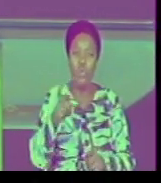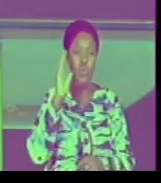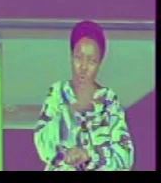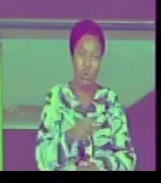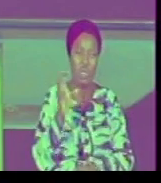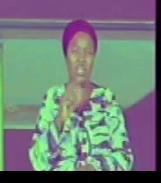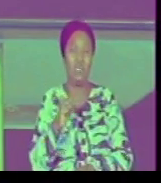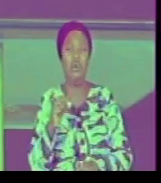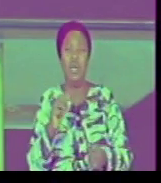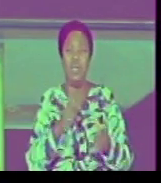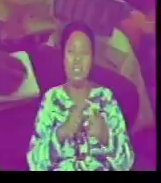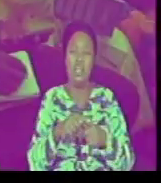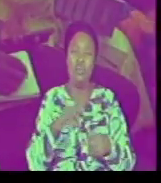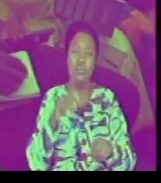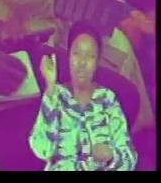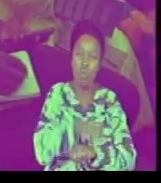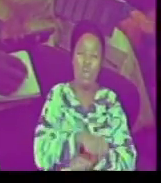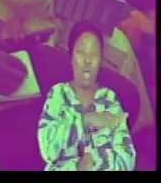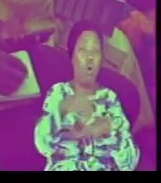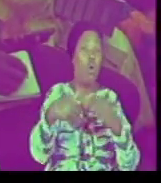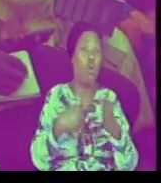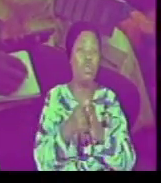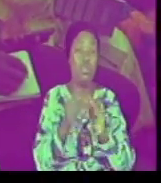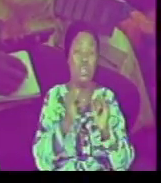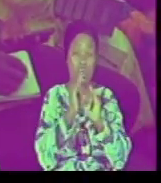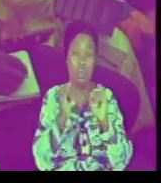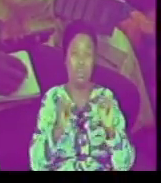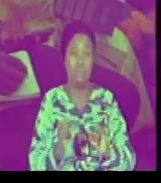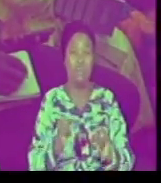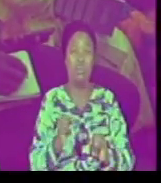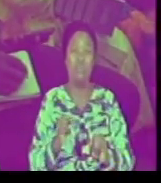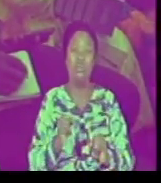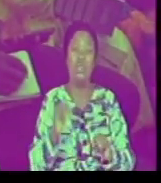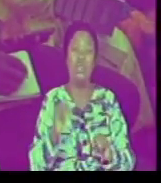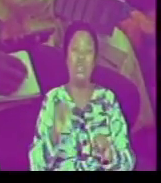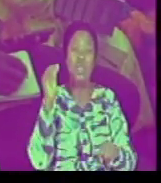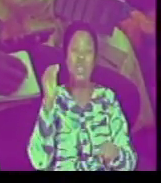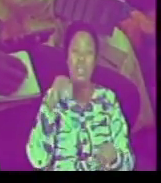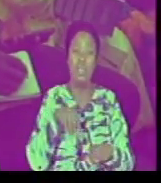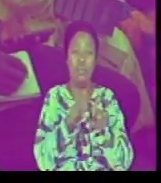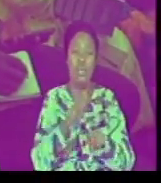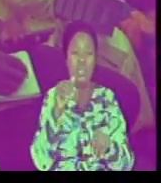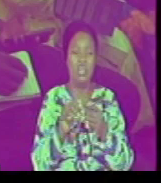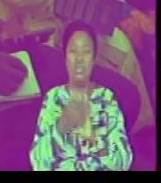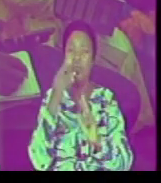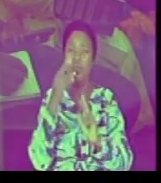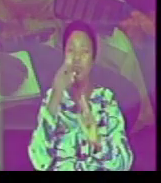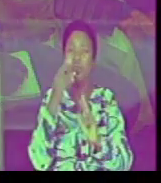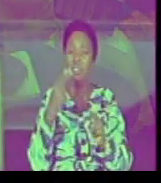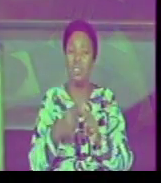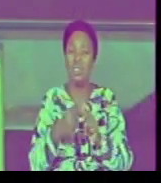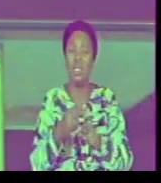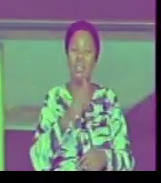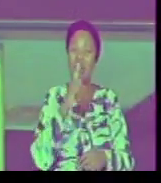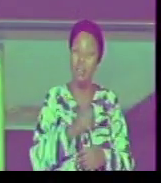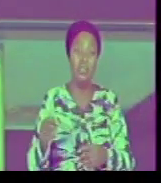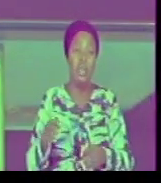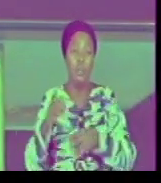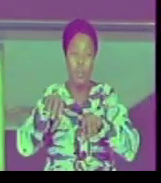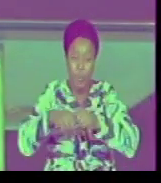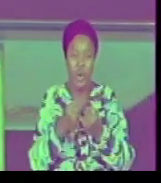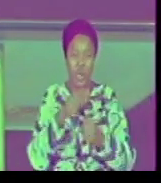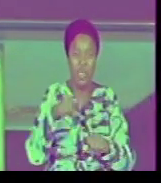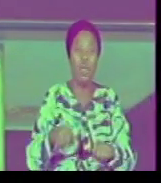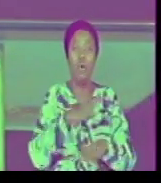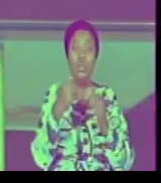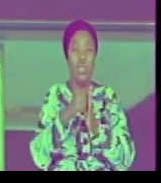the occultic worshippers in Jesus' name, and quite break down their images. This year,